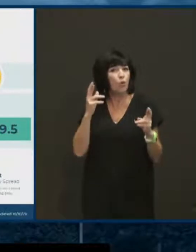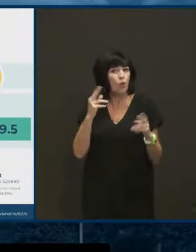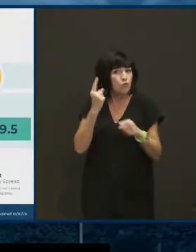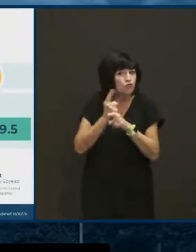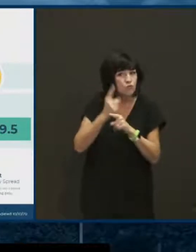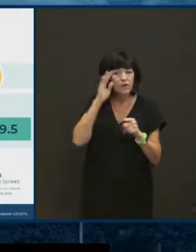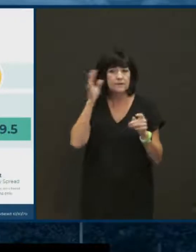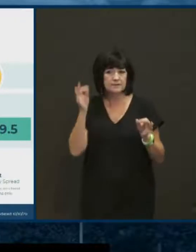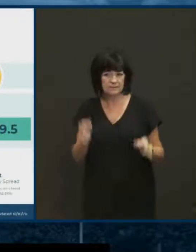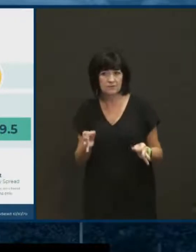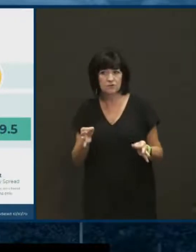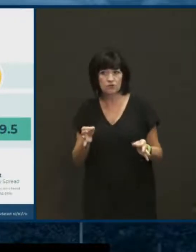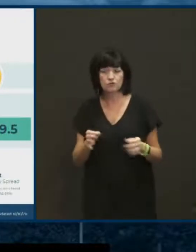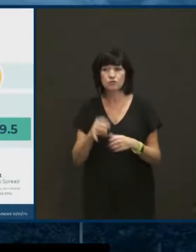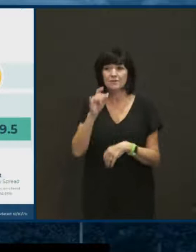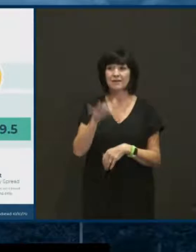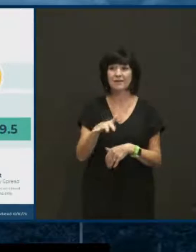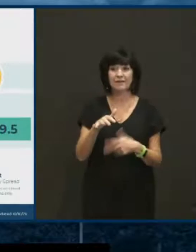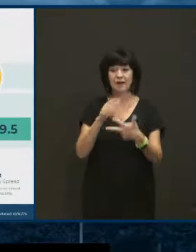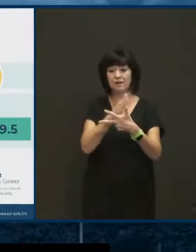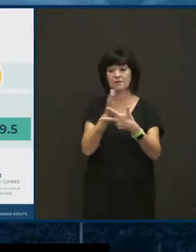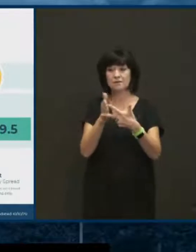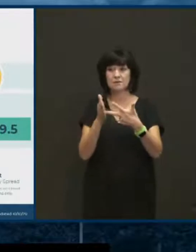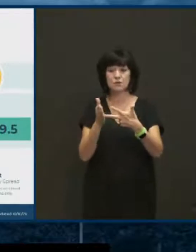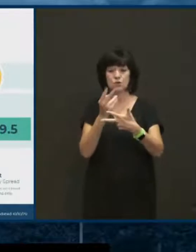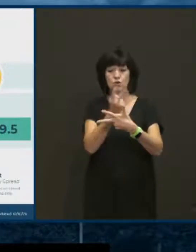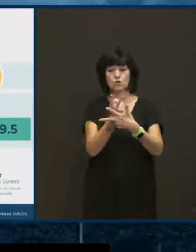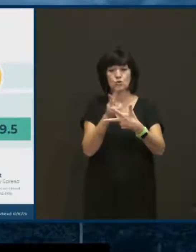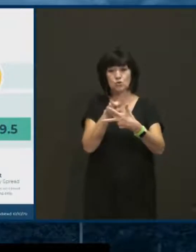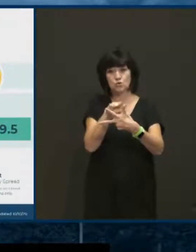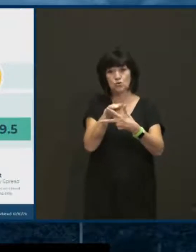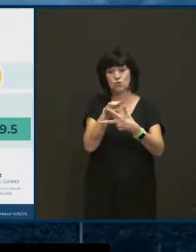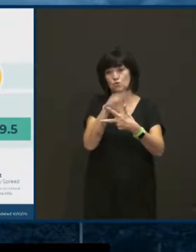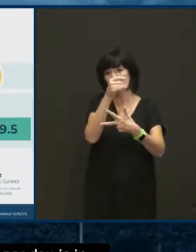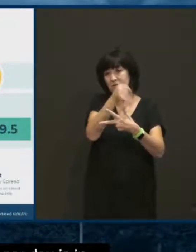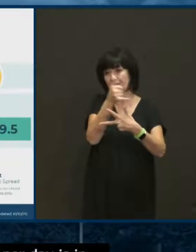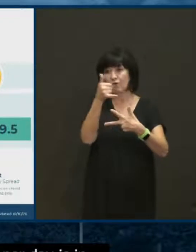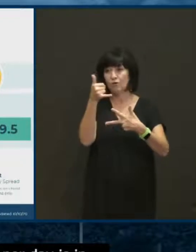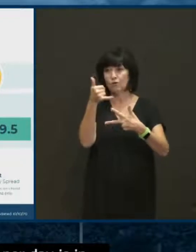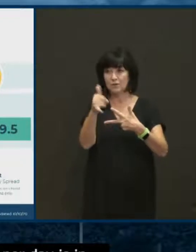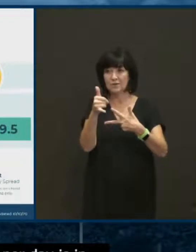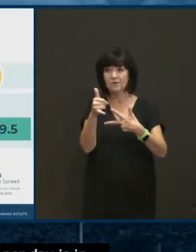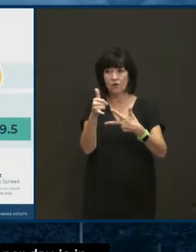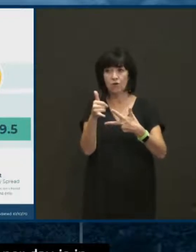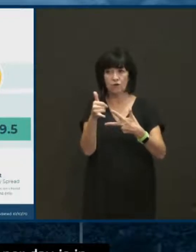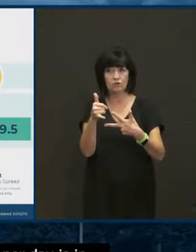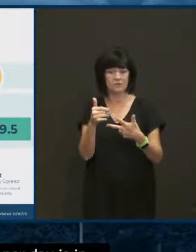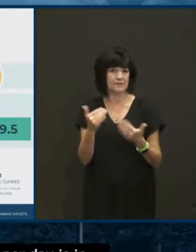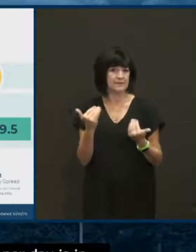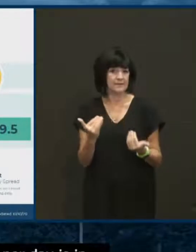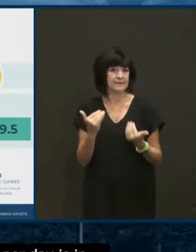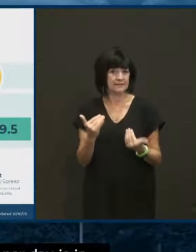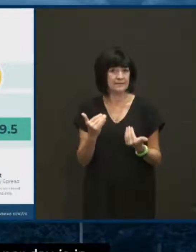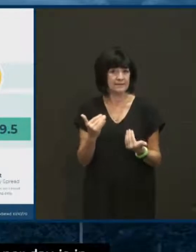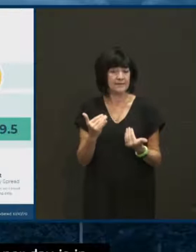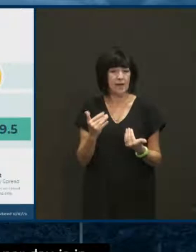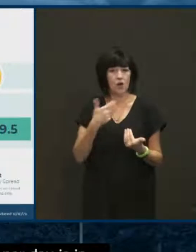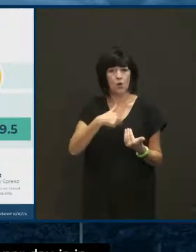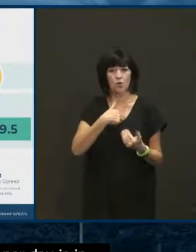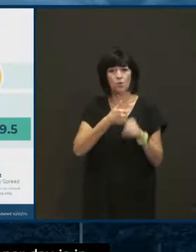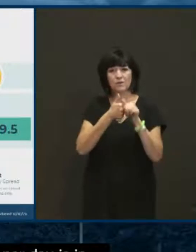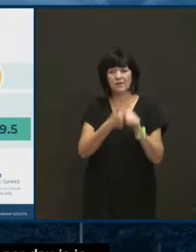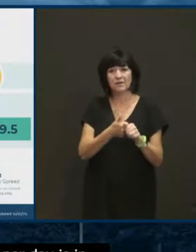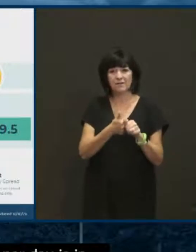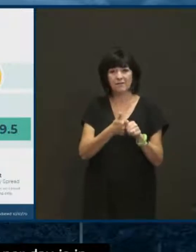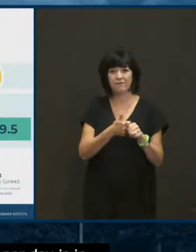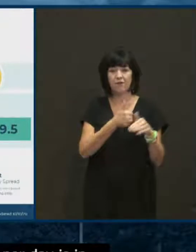per day is in the yellow. It's starting to turn and go down a little bit. The percent positive, again, under the old measure, was